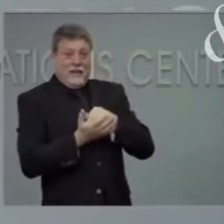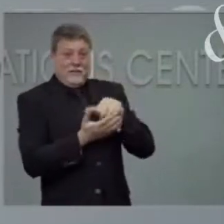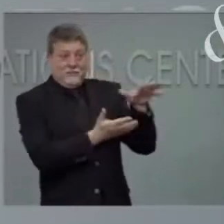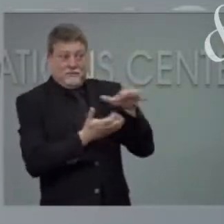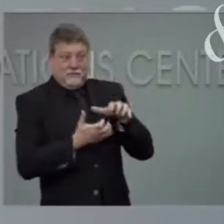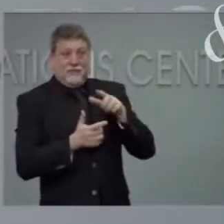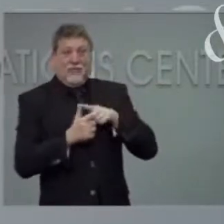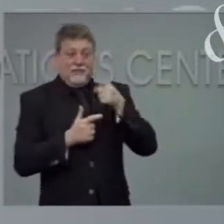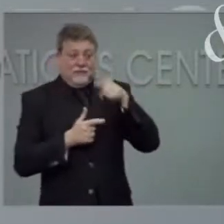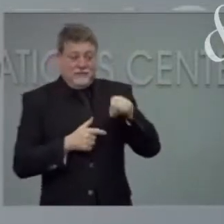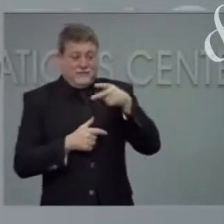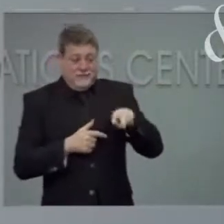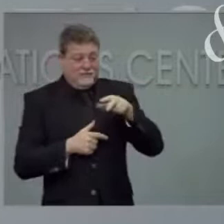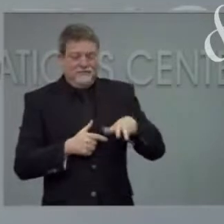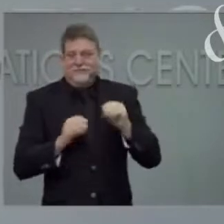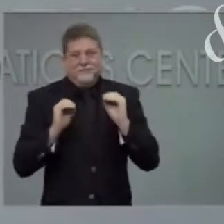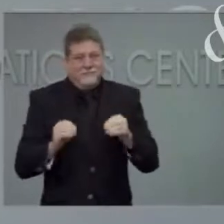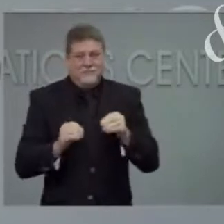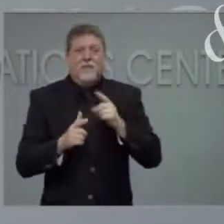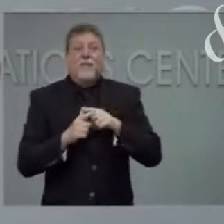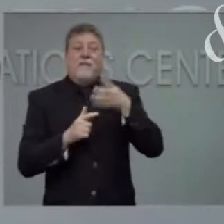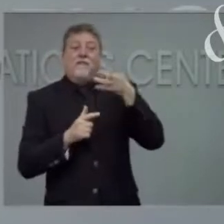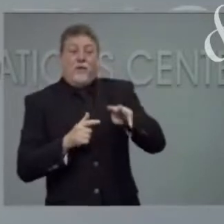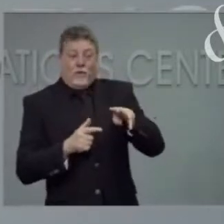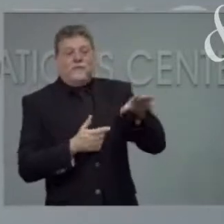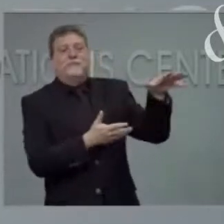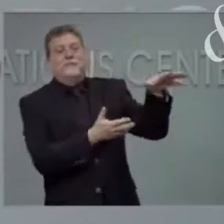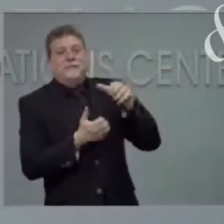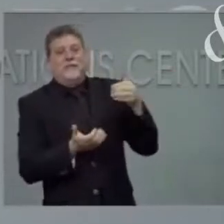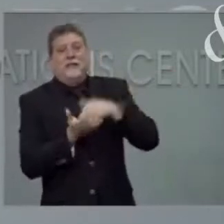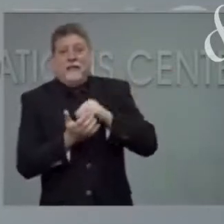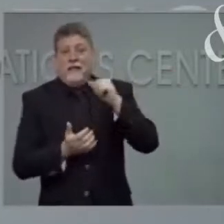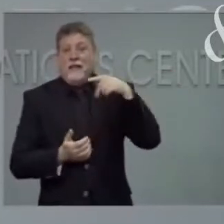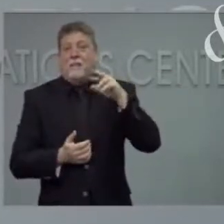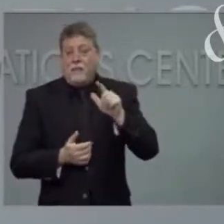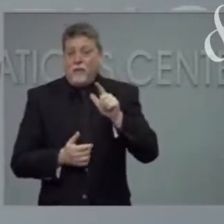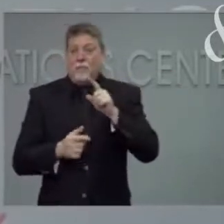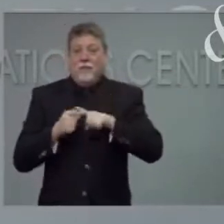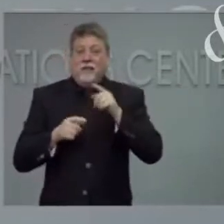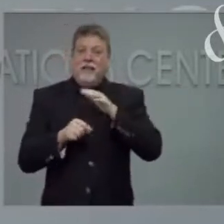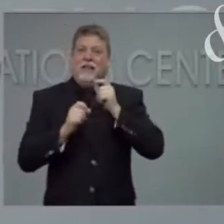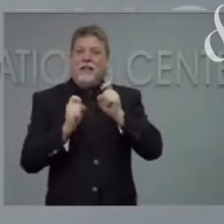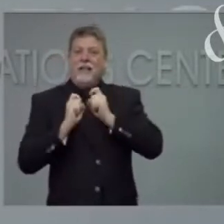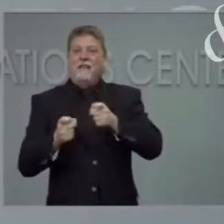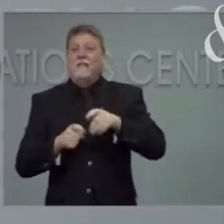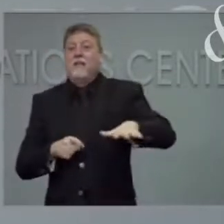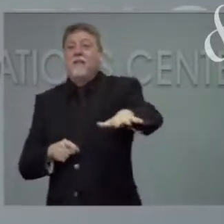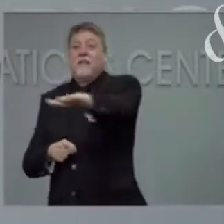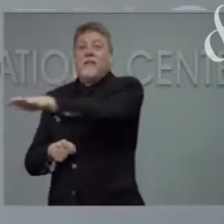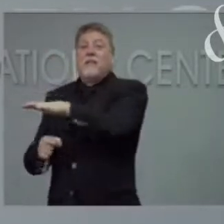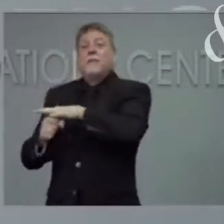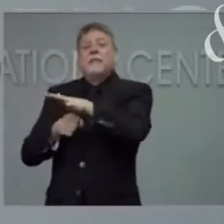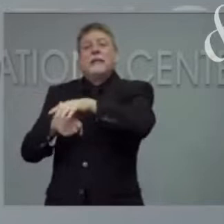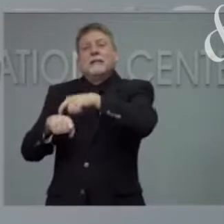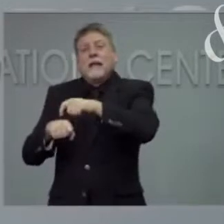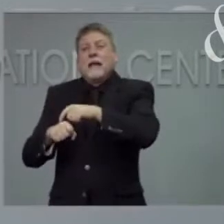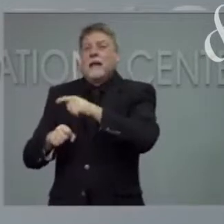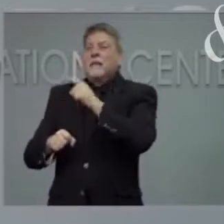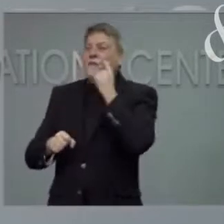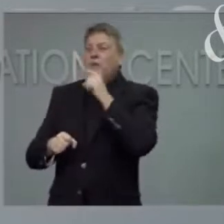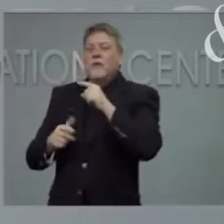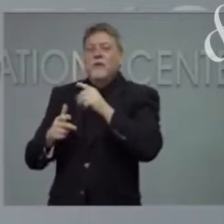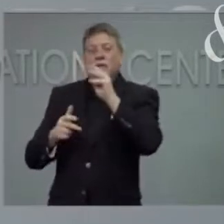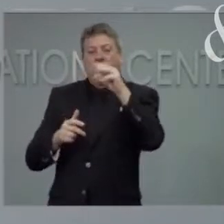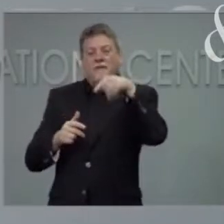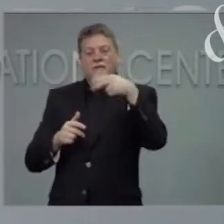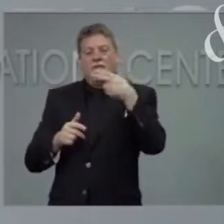again. I think that's going to give our providers an opportunity to make sure that they're working out their operations for the 2-dose clinics, the 1-dose clinic. I